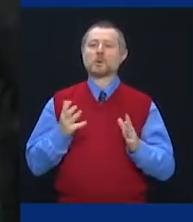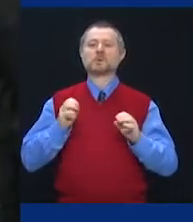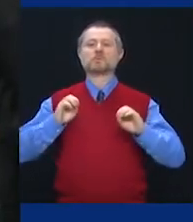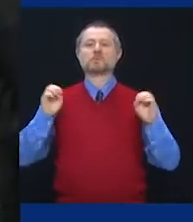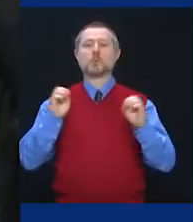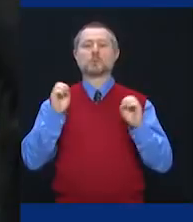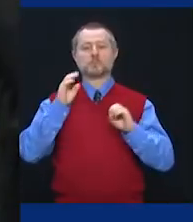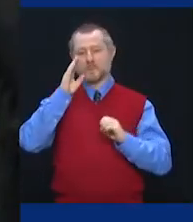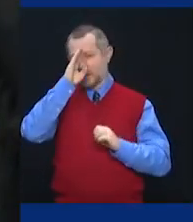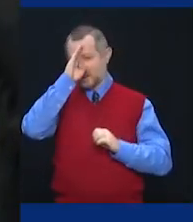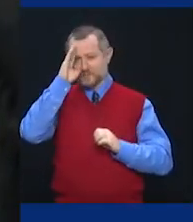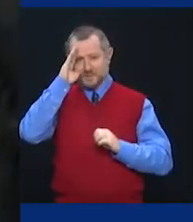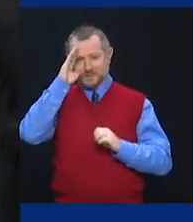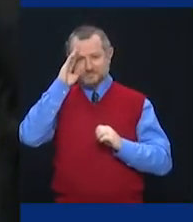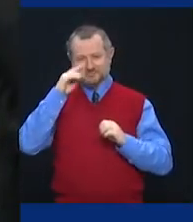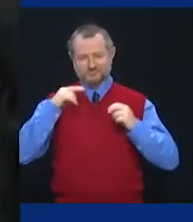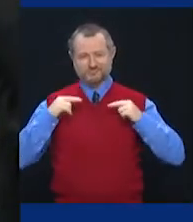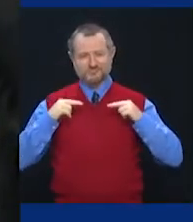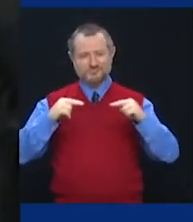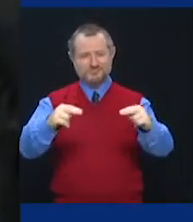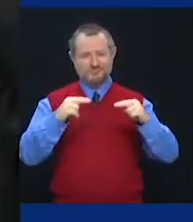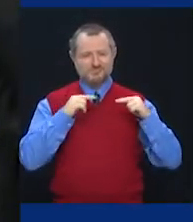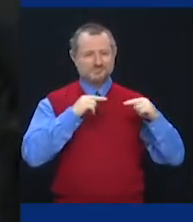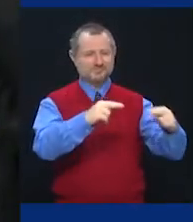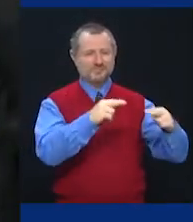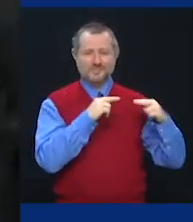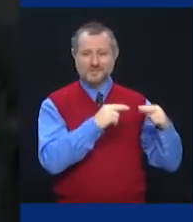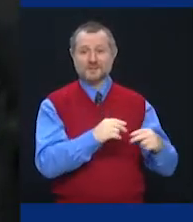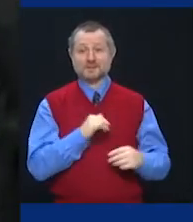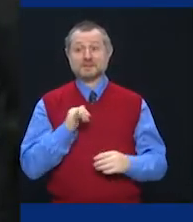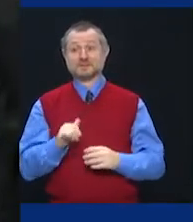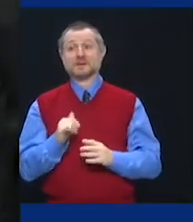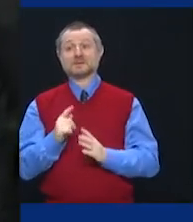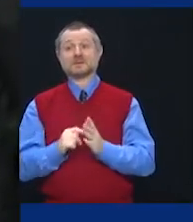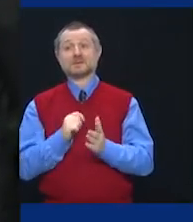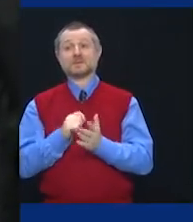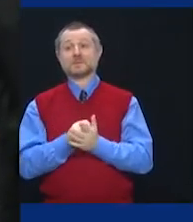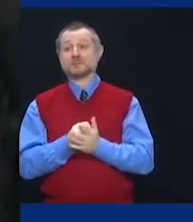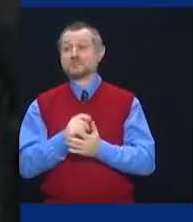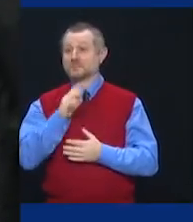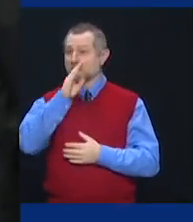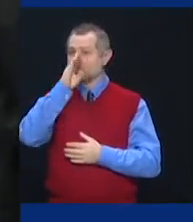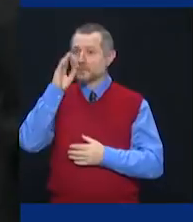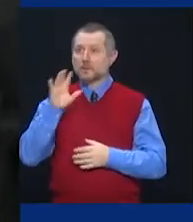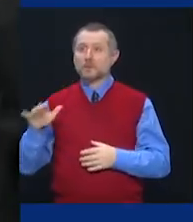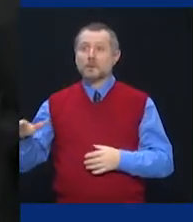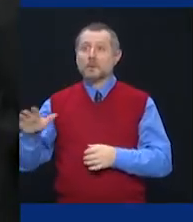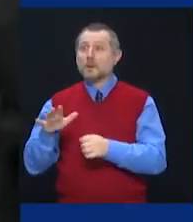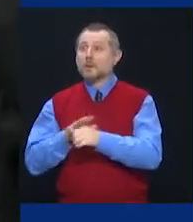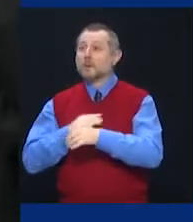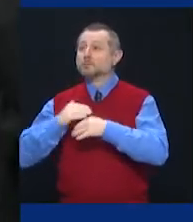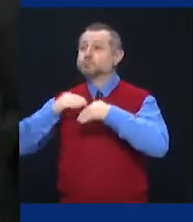hospital when we believed the hospitals were going to be overwhelmed.